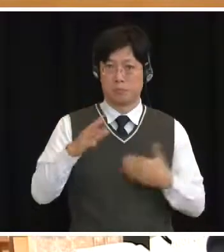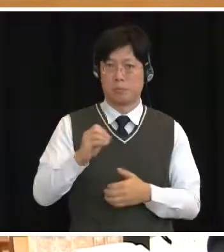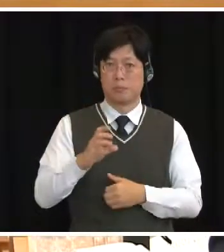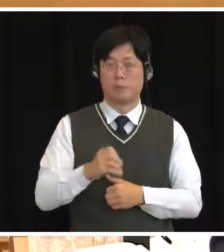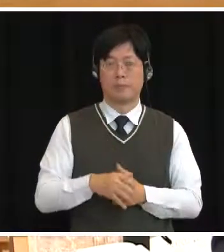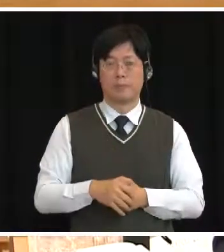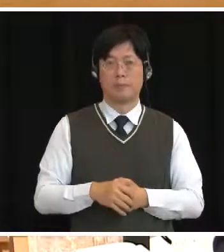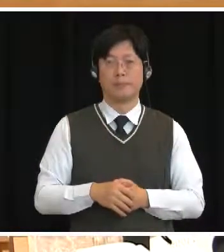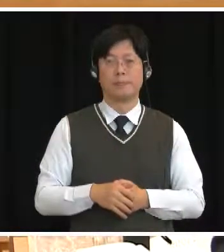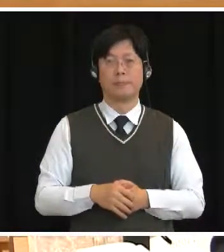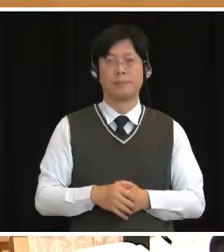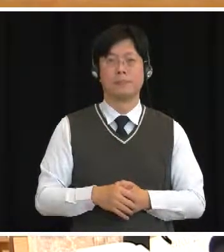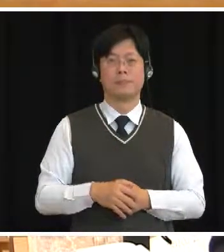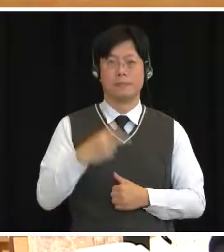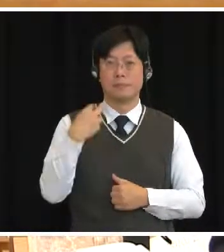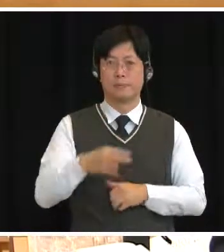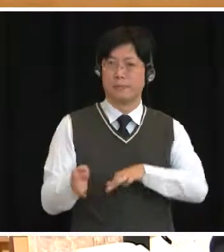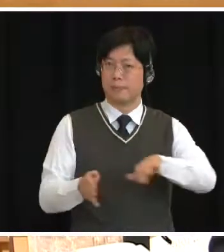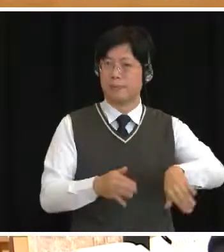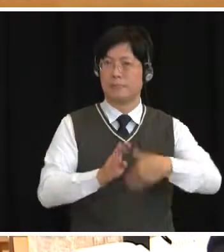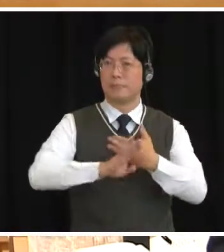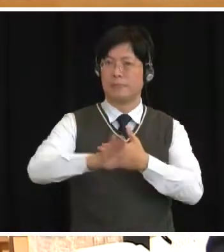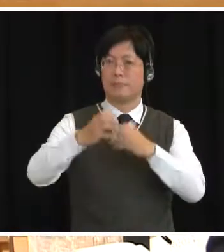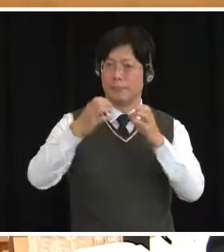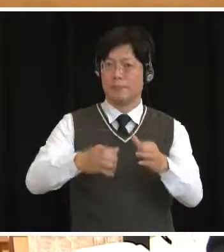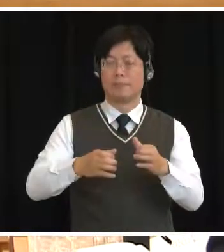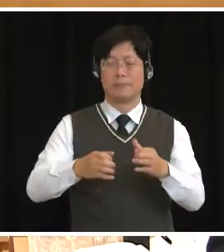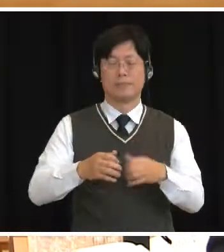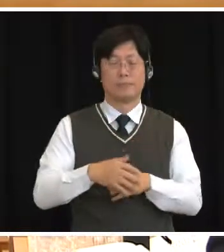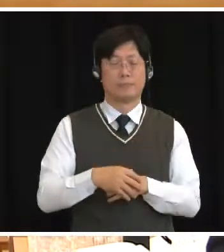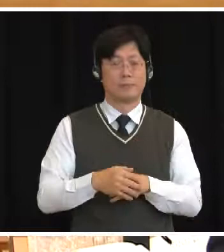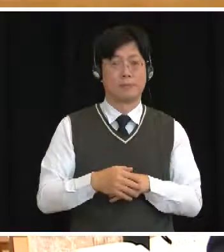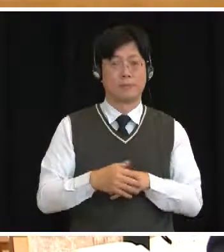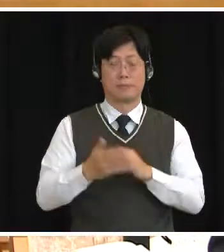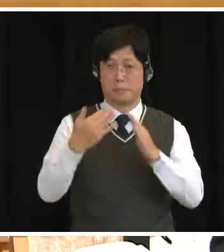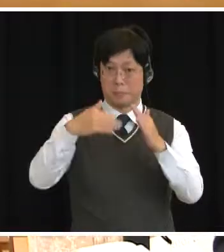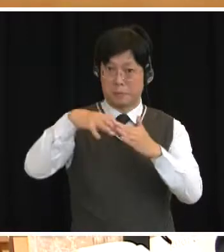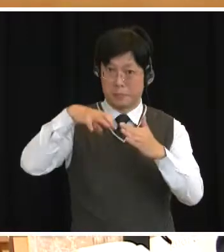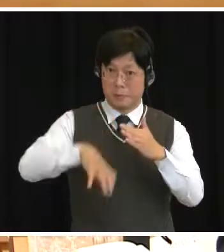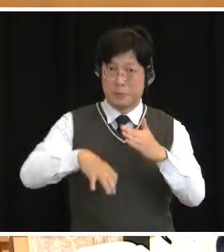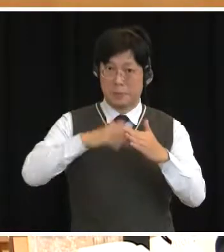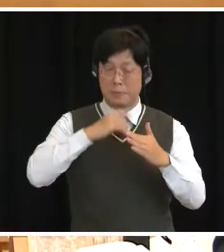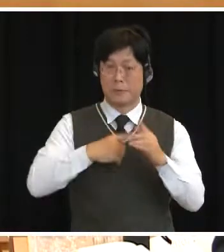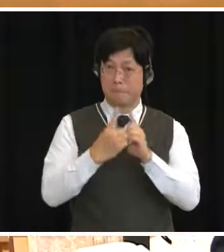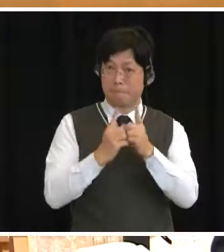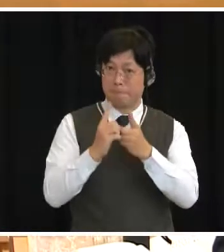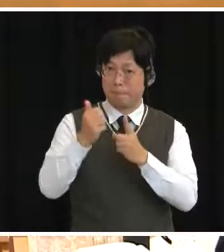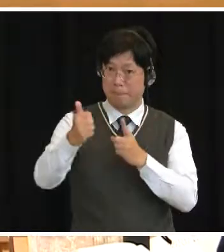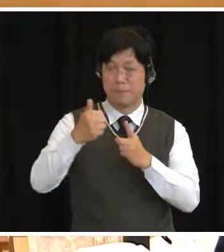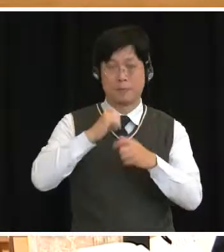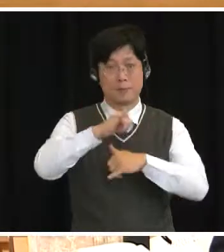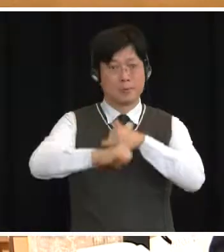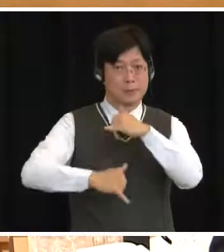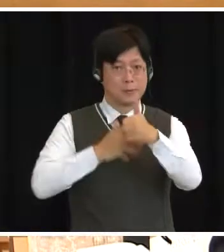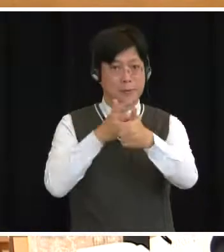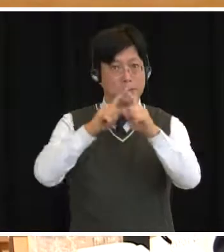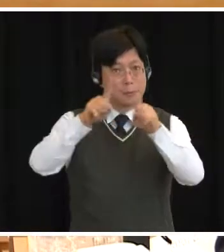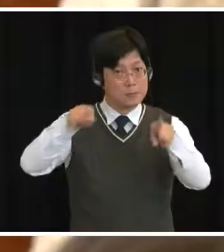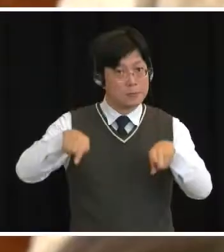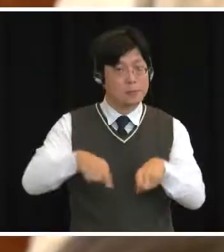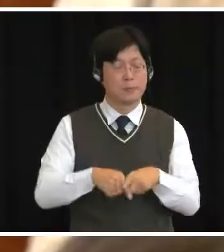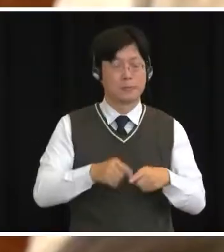as a way to protect children's rights. Other than that, we also